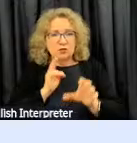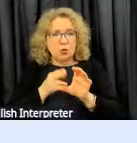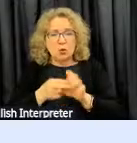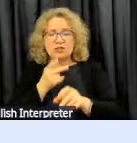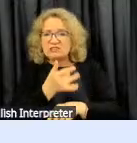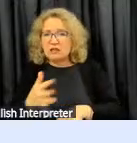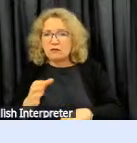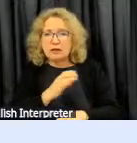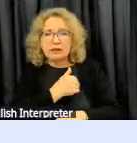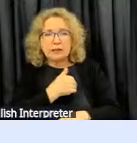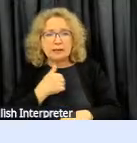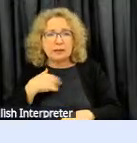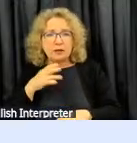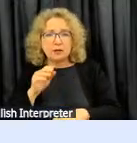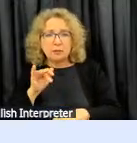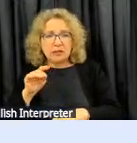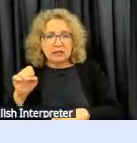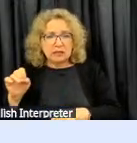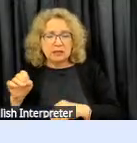Community advocate who has,